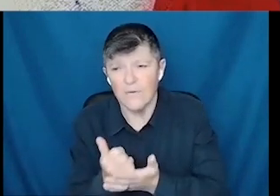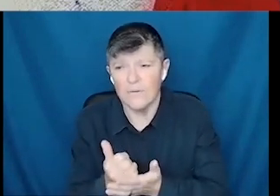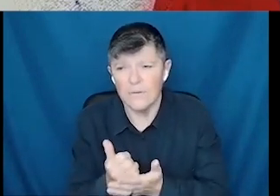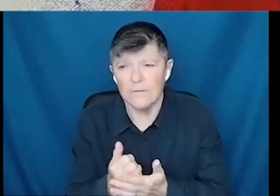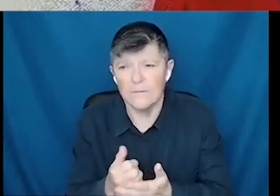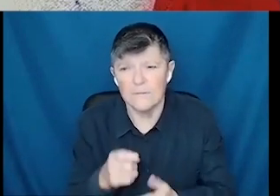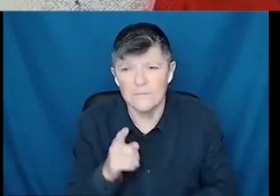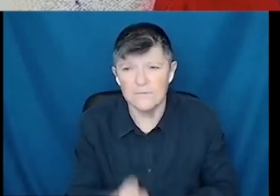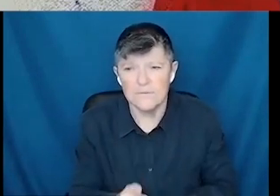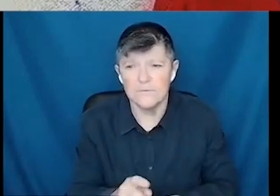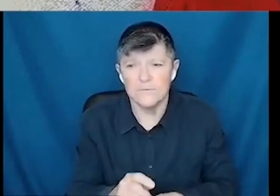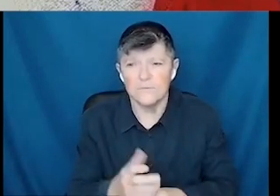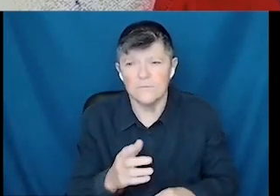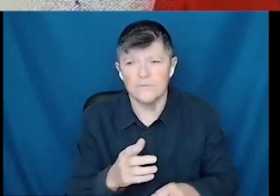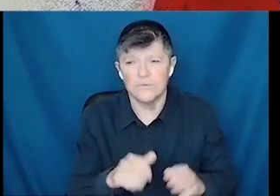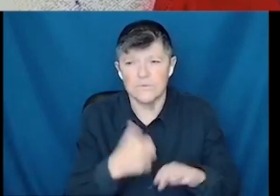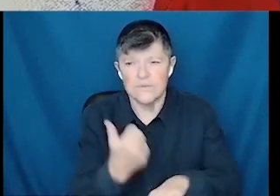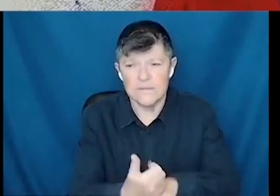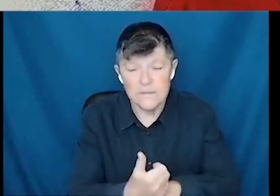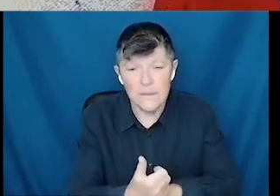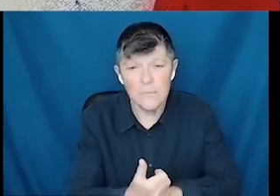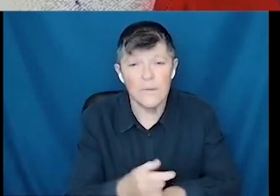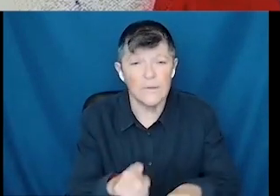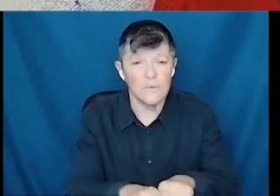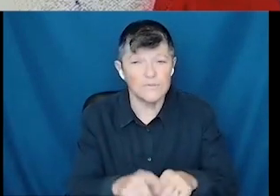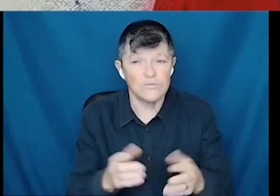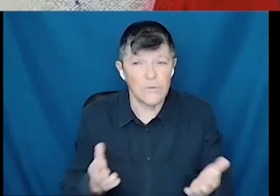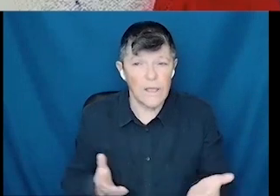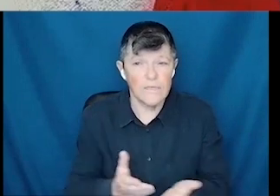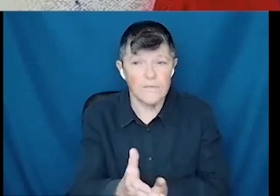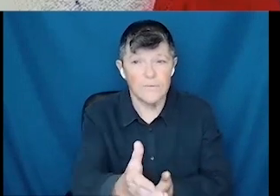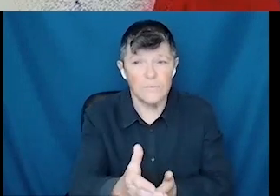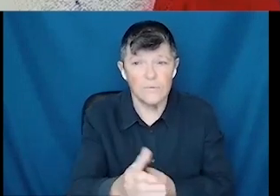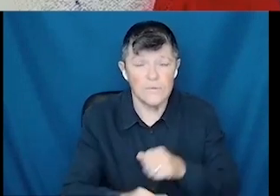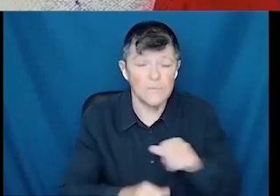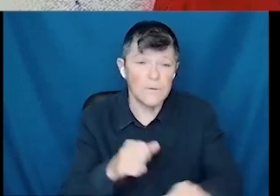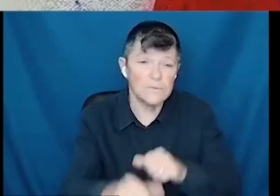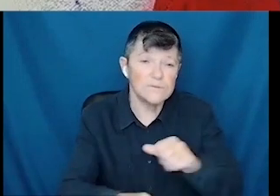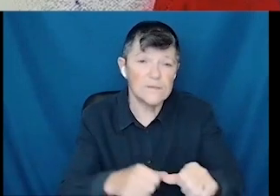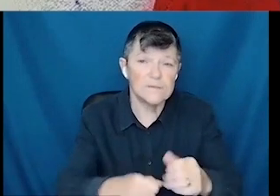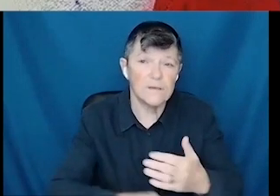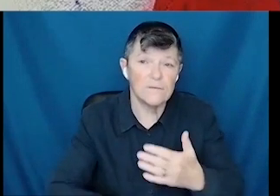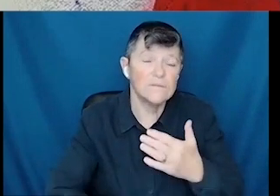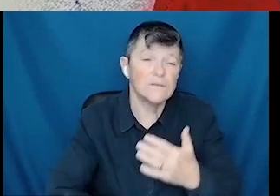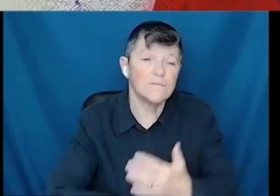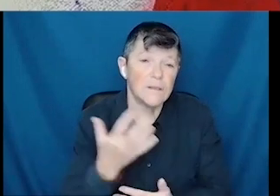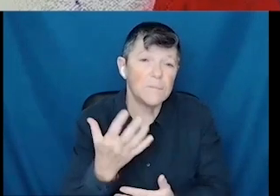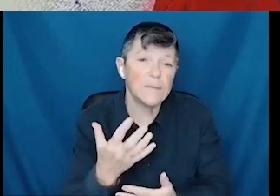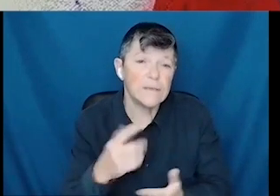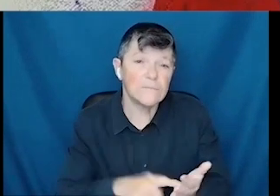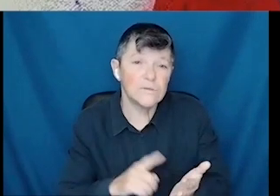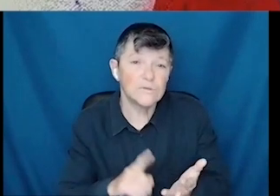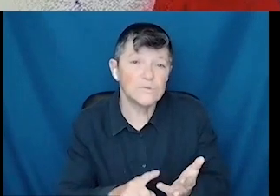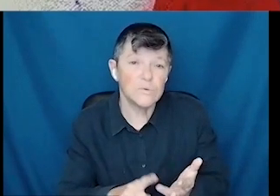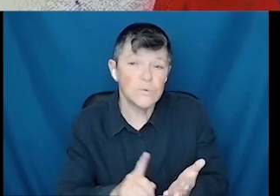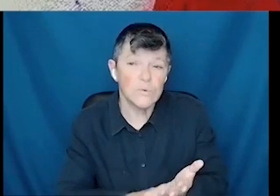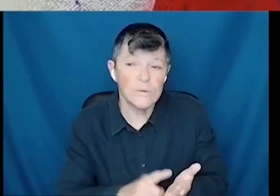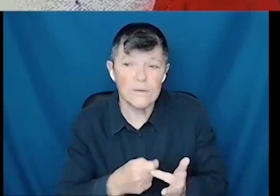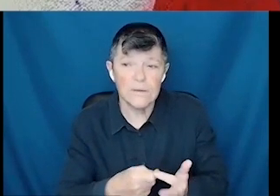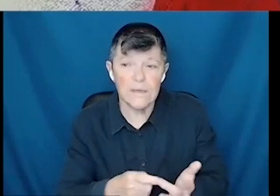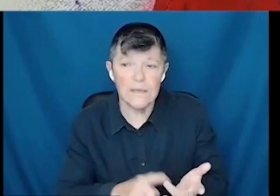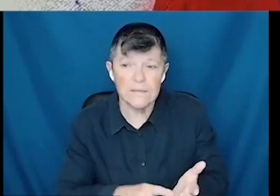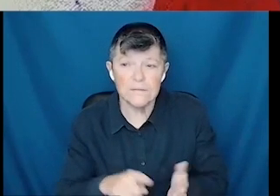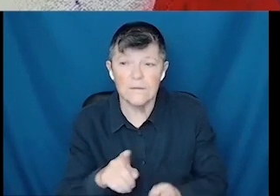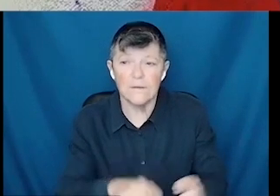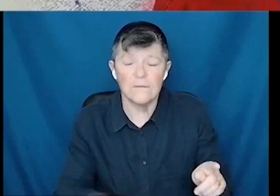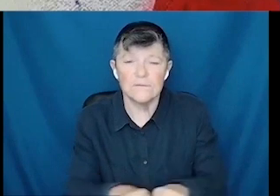this up, but also throughout the entire process of developing the toolkit. Also, really big thank you to